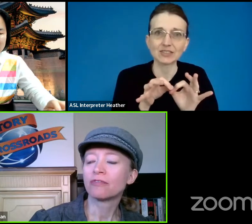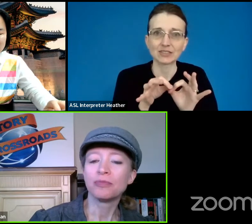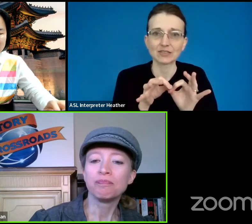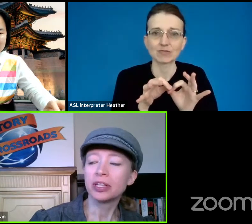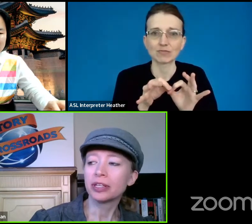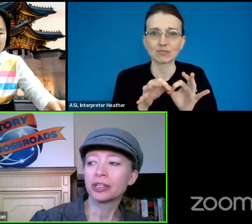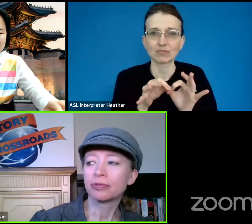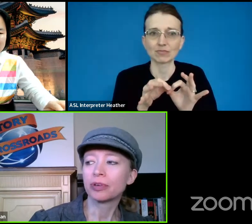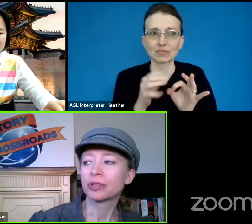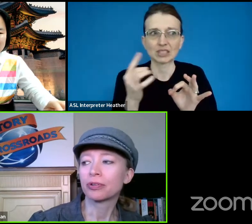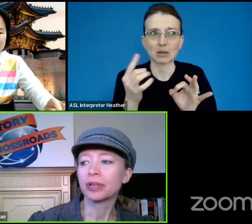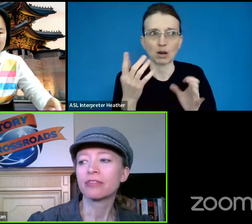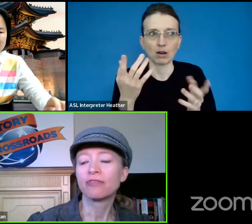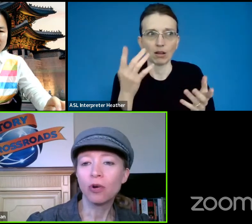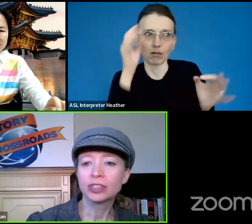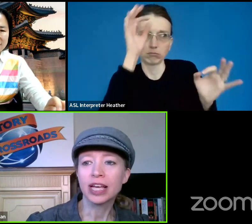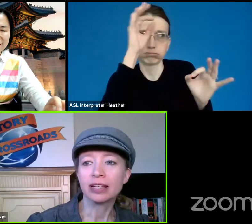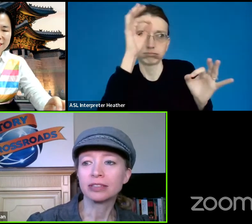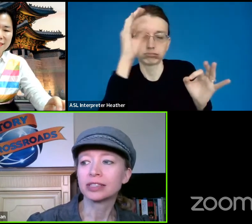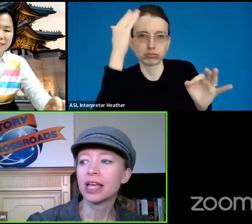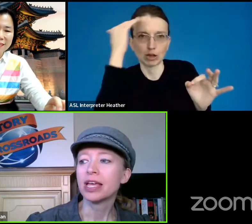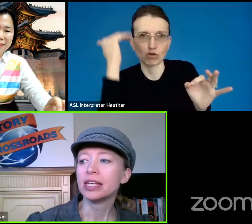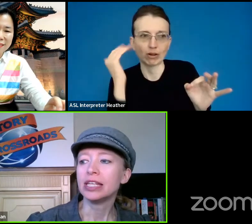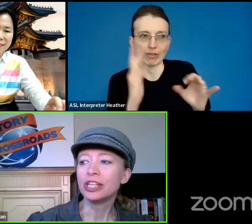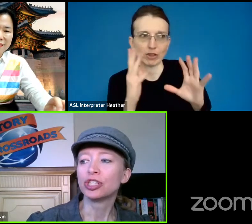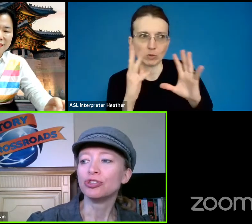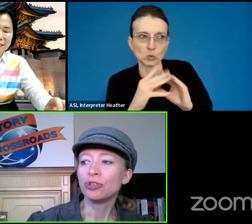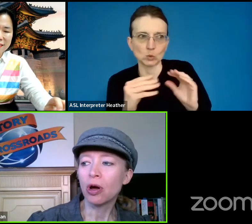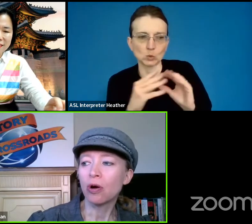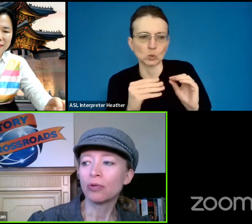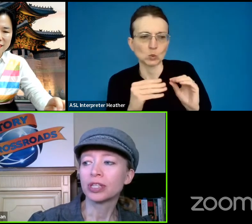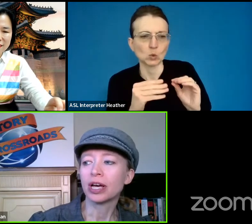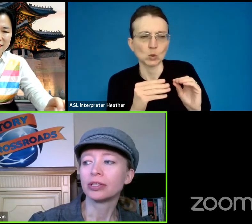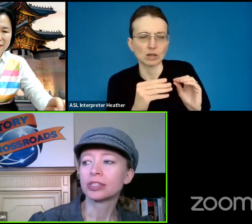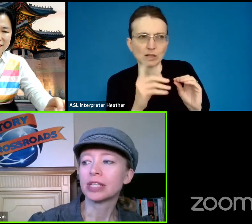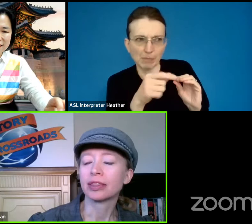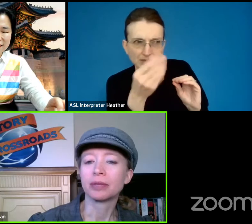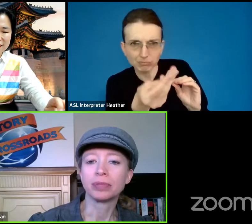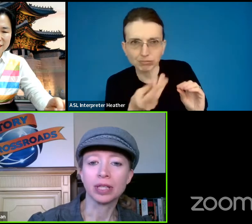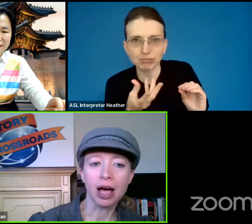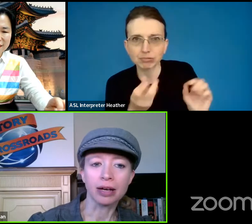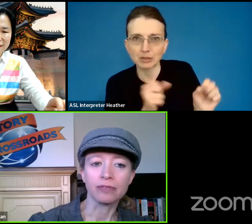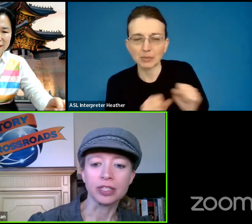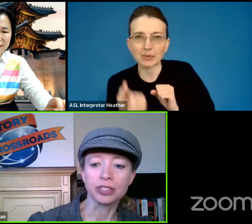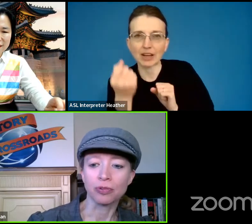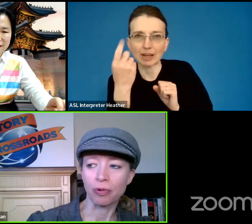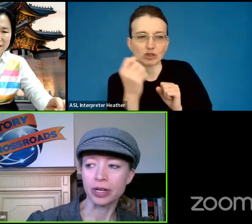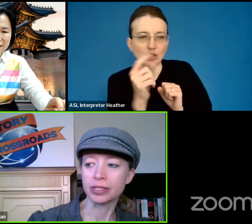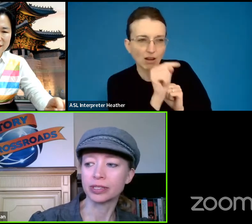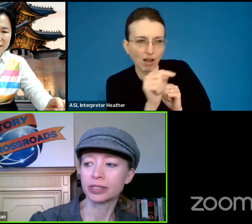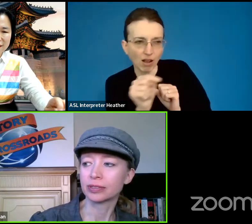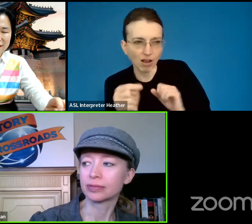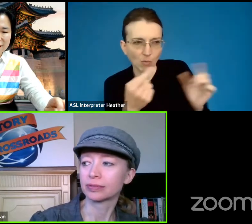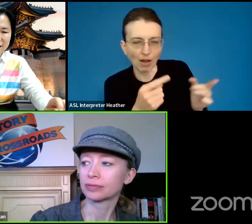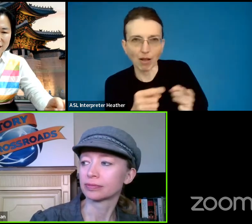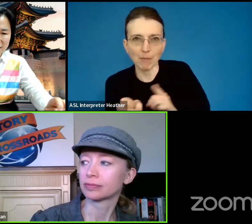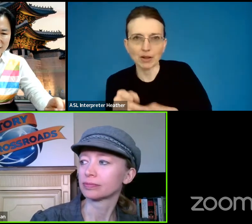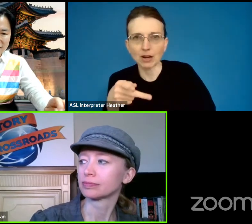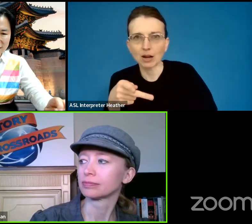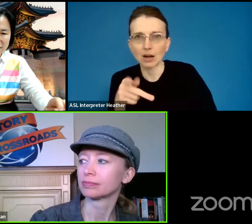someone unfamiliar with Korean folktales need to know to understand the plot of these stories?